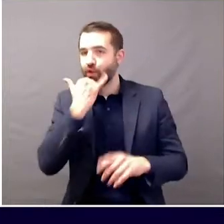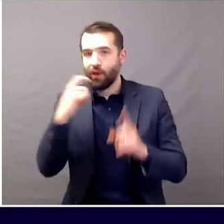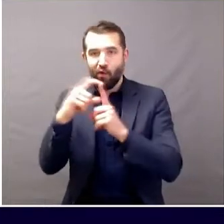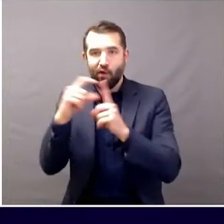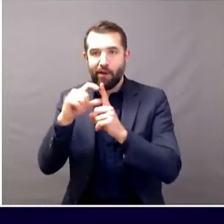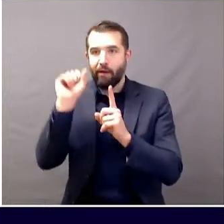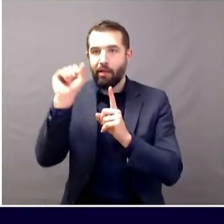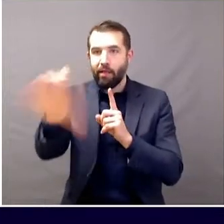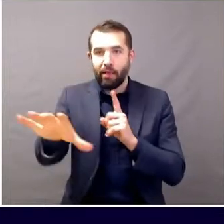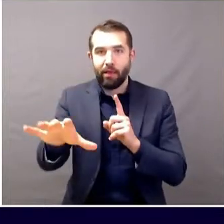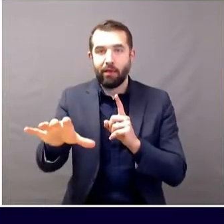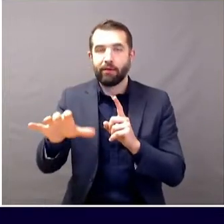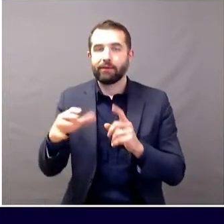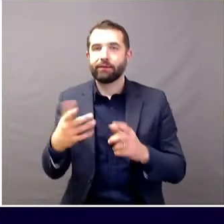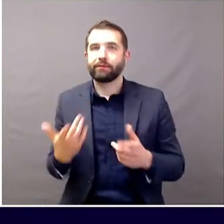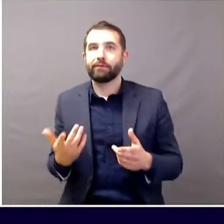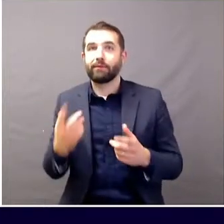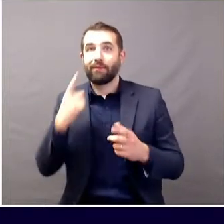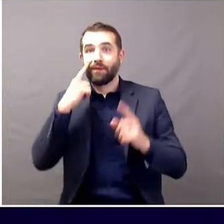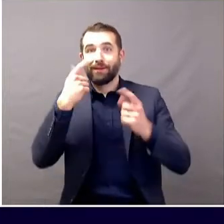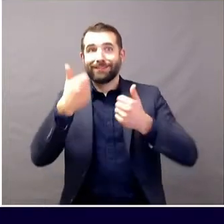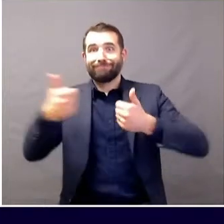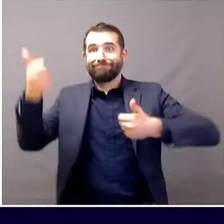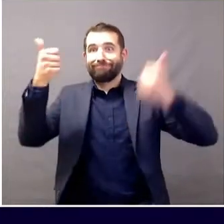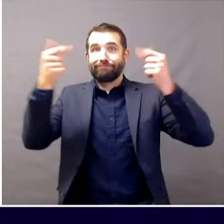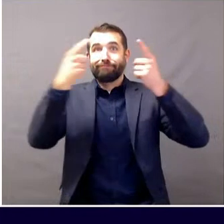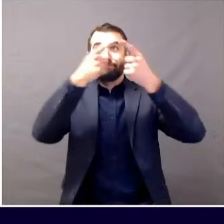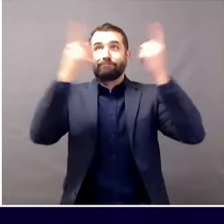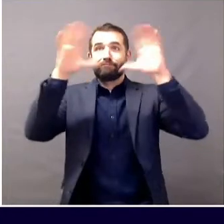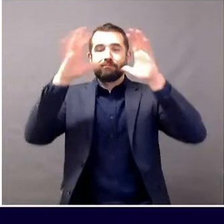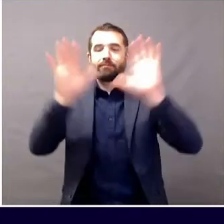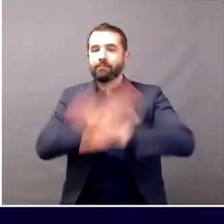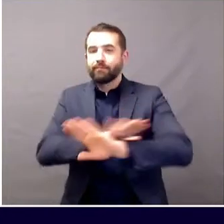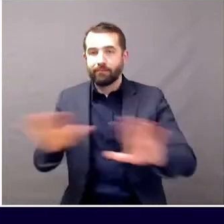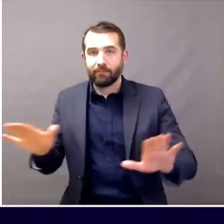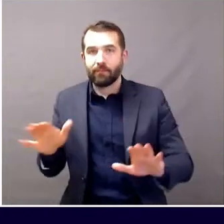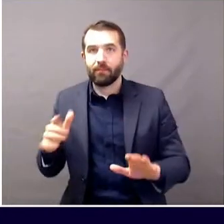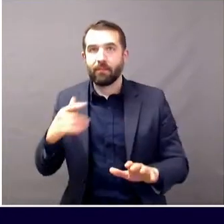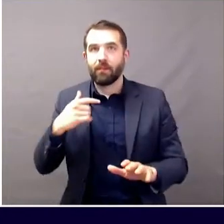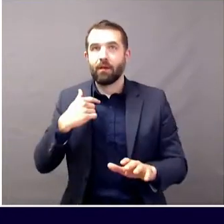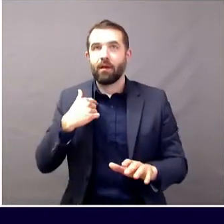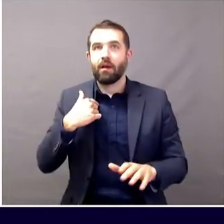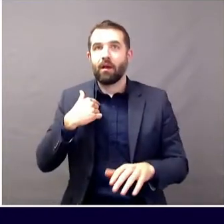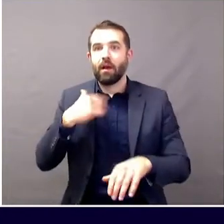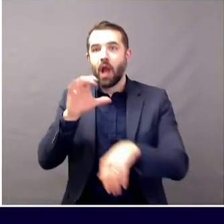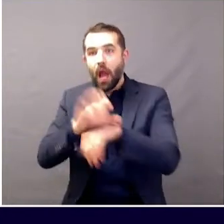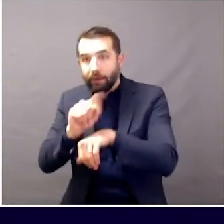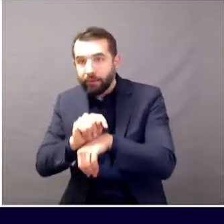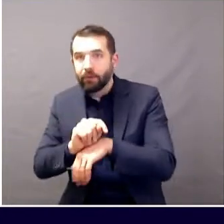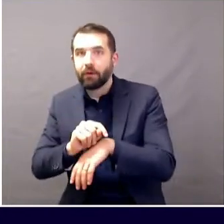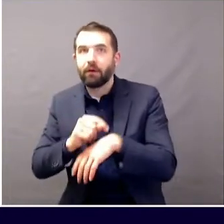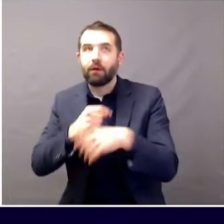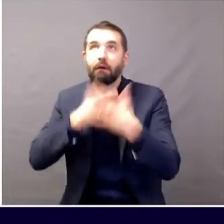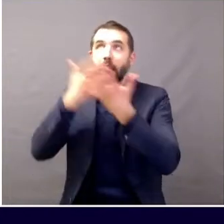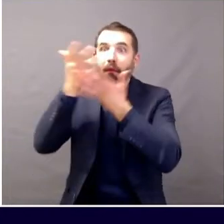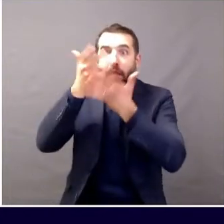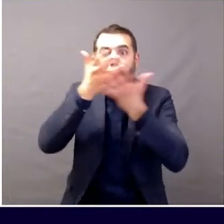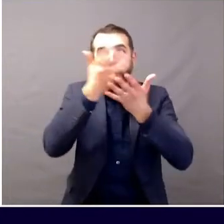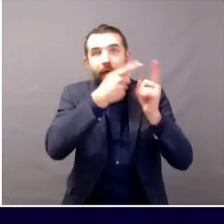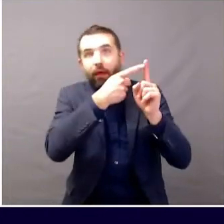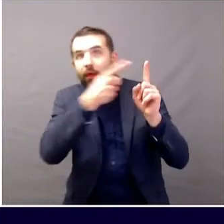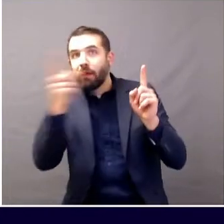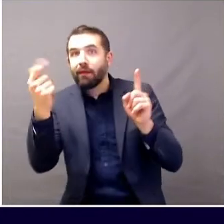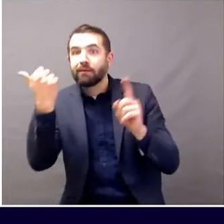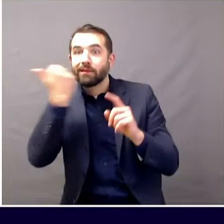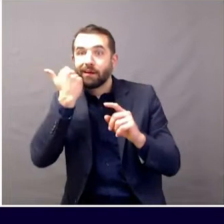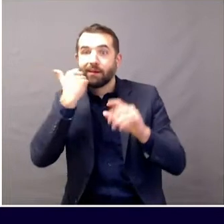and consulting with those groups, among many others. We're getting input on the best way. So on the best way to